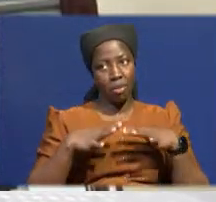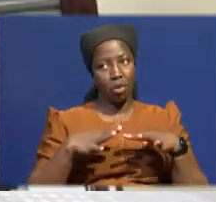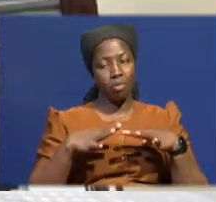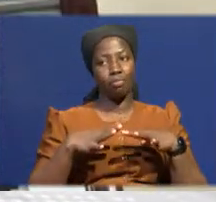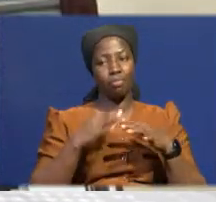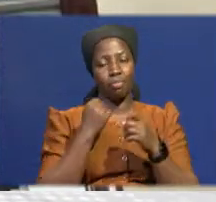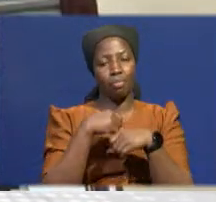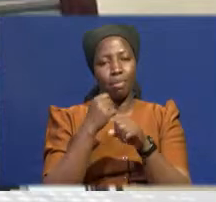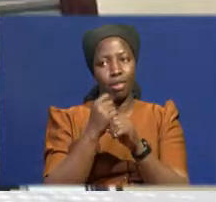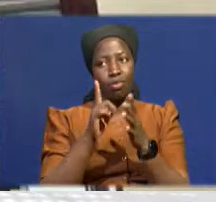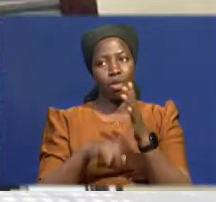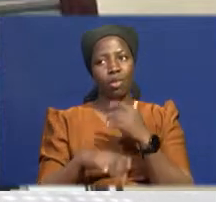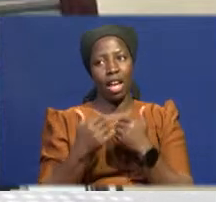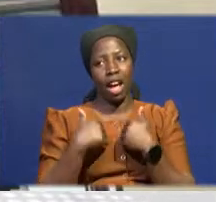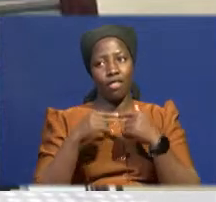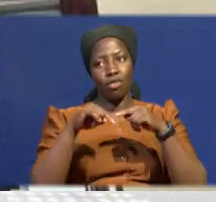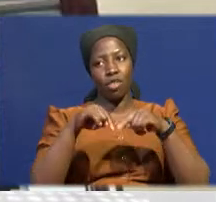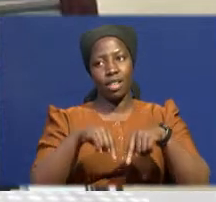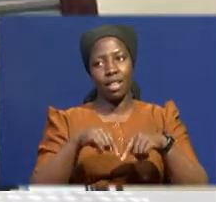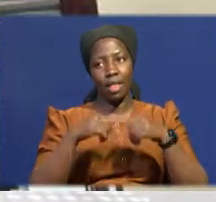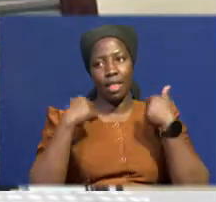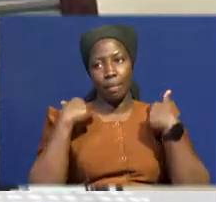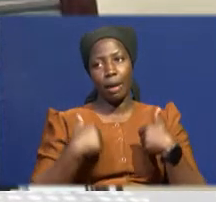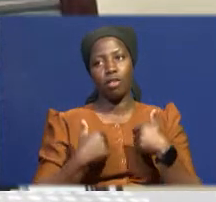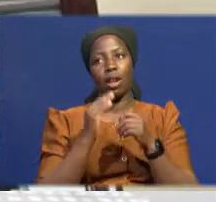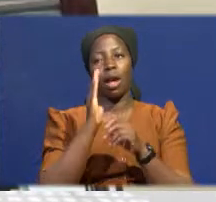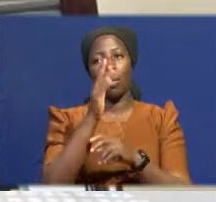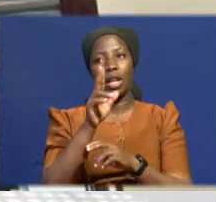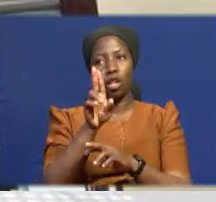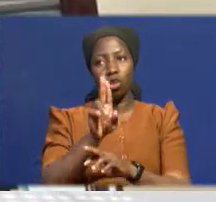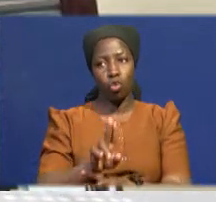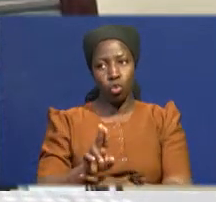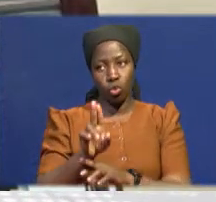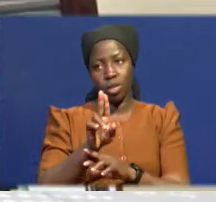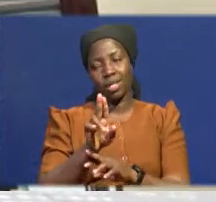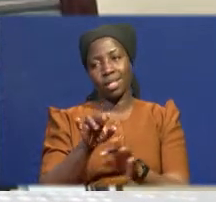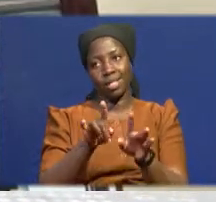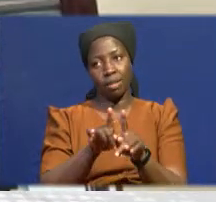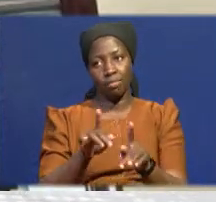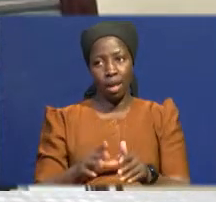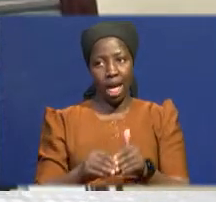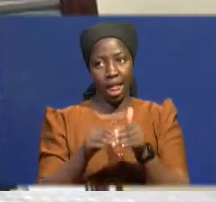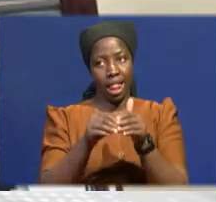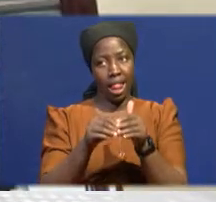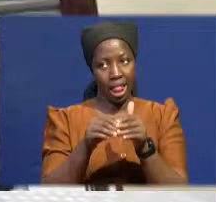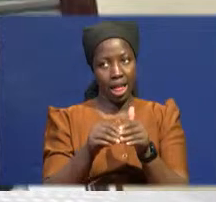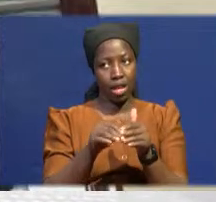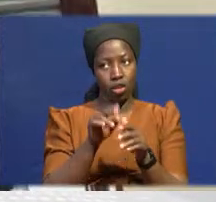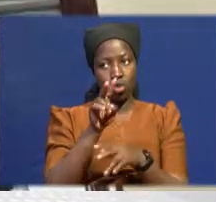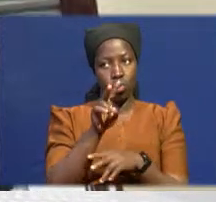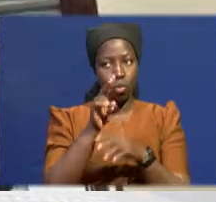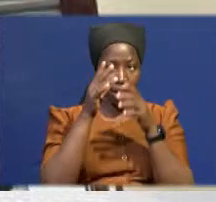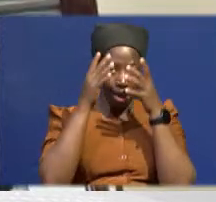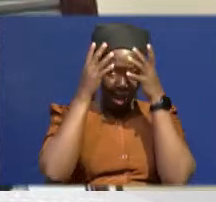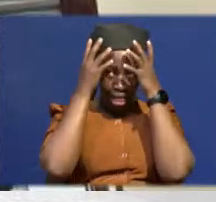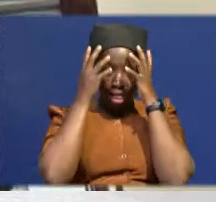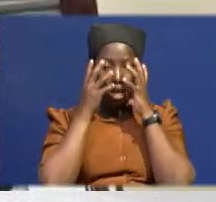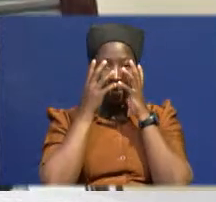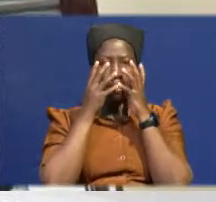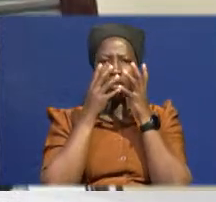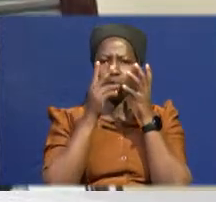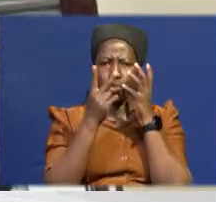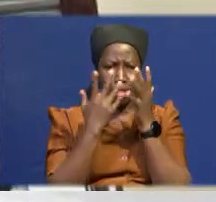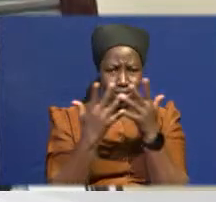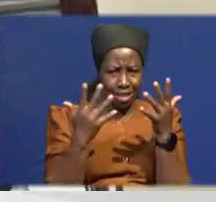today. So I'll be using as my front line two helimets. These are